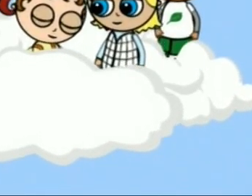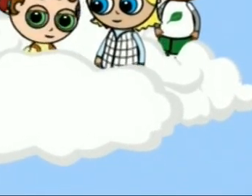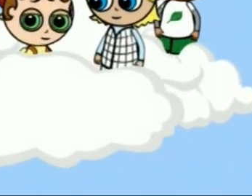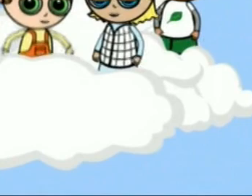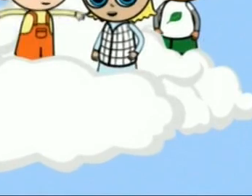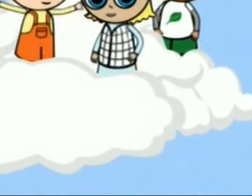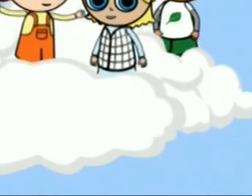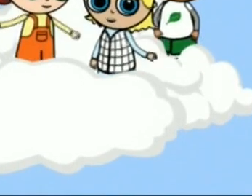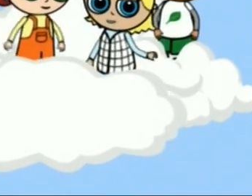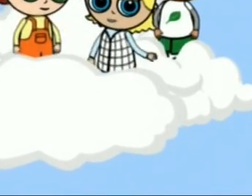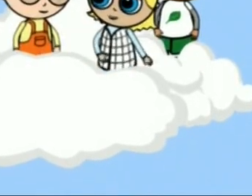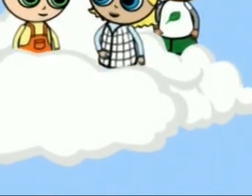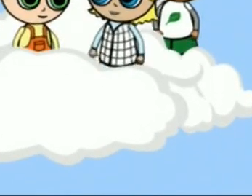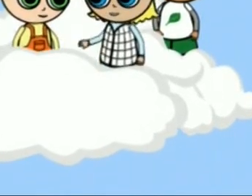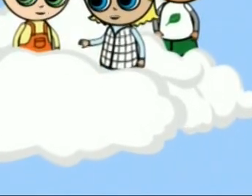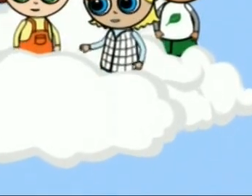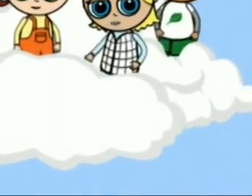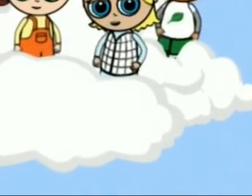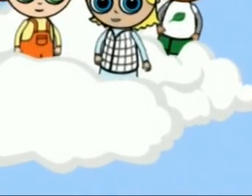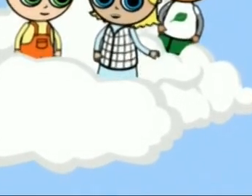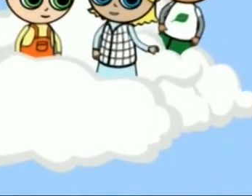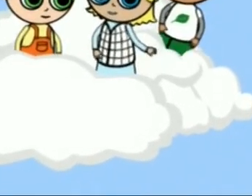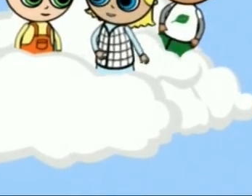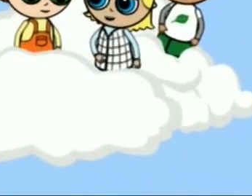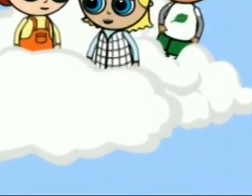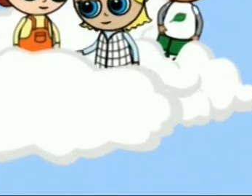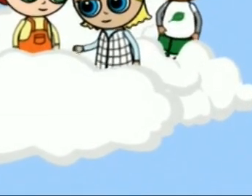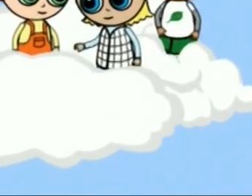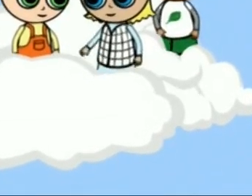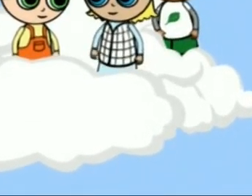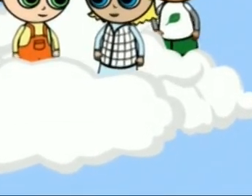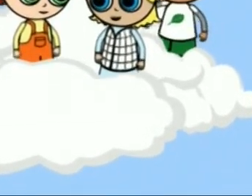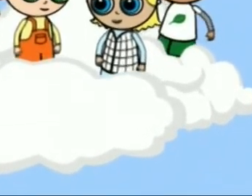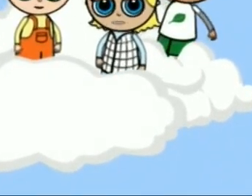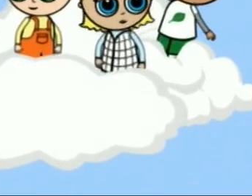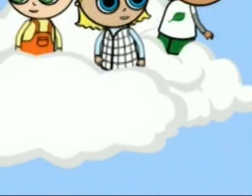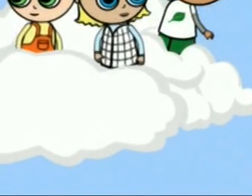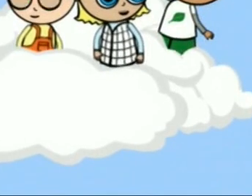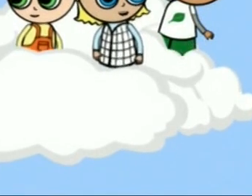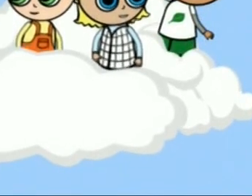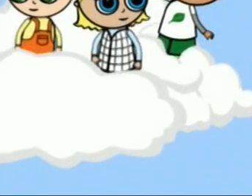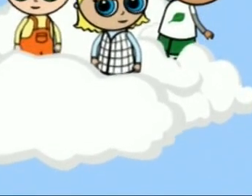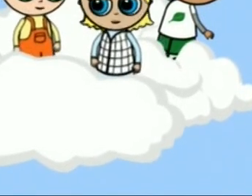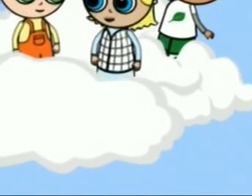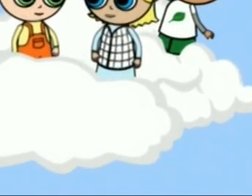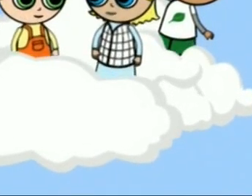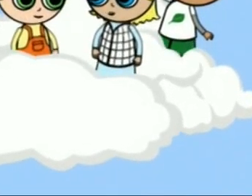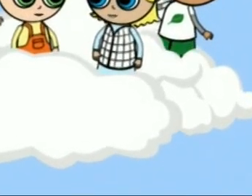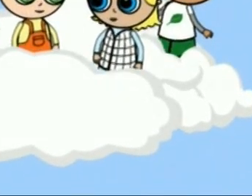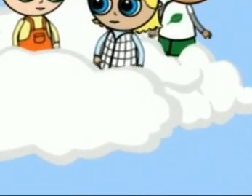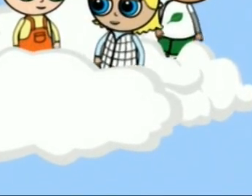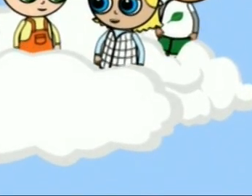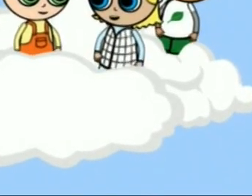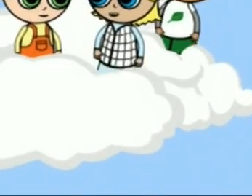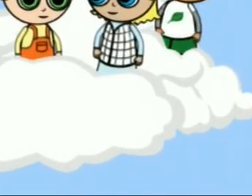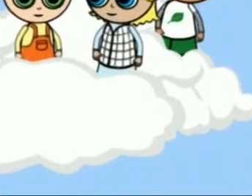night. Angels, angels, angels of charm. They keep you safe, they keep